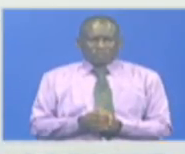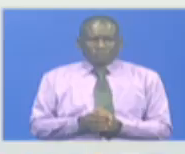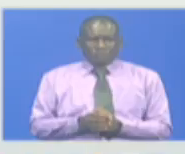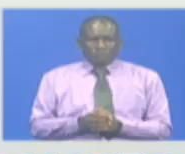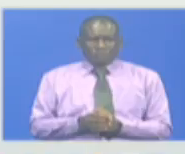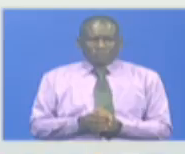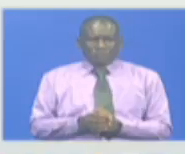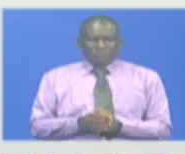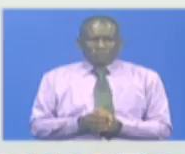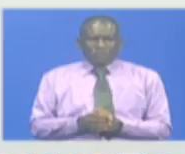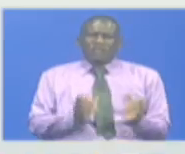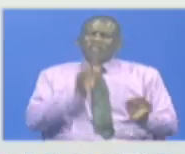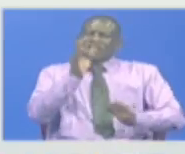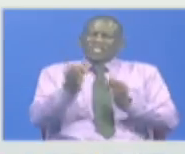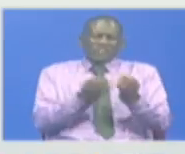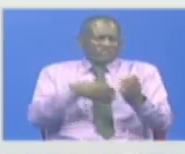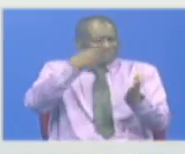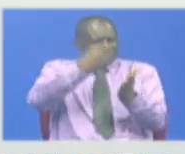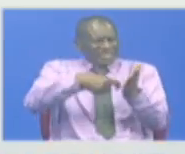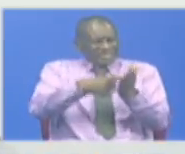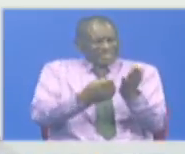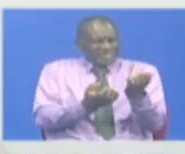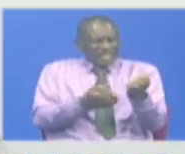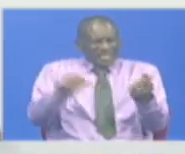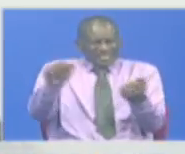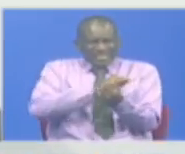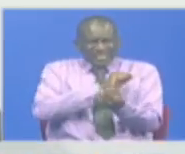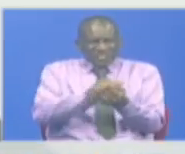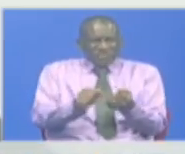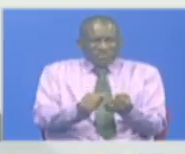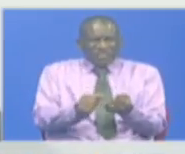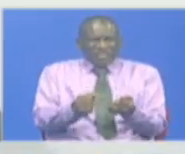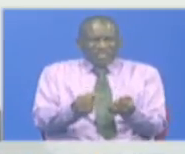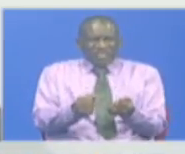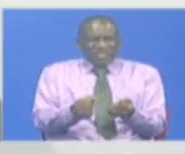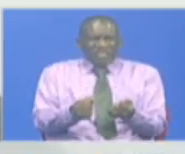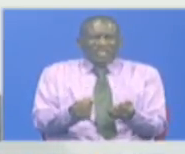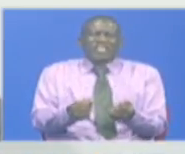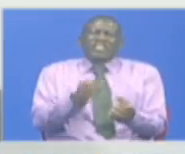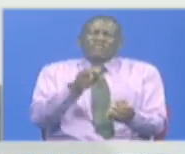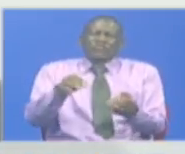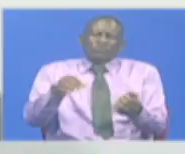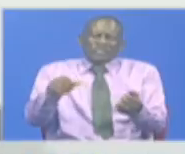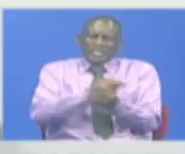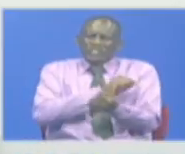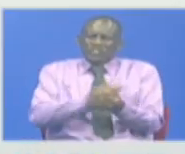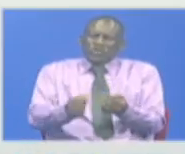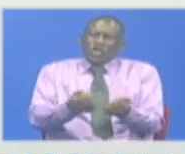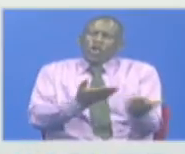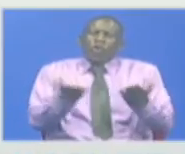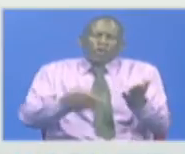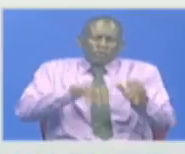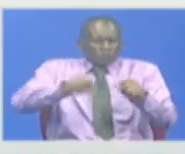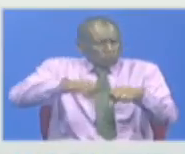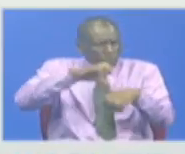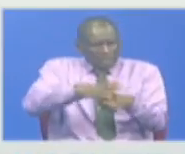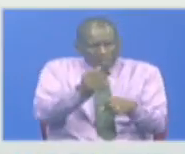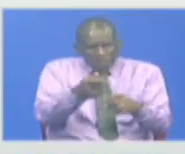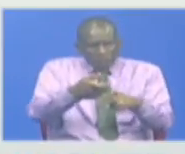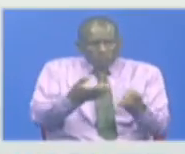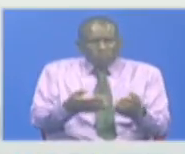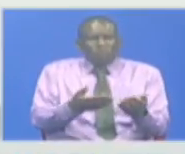If you destroy the goose that lays the golden egg, where are you going to get another one? If